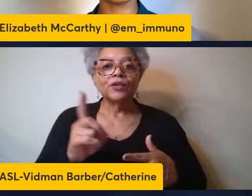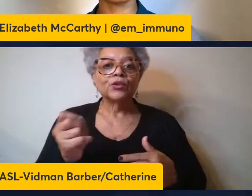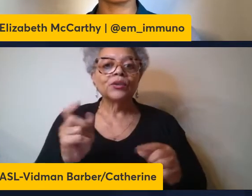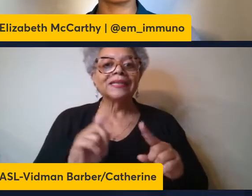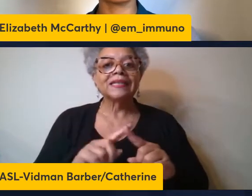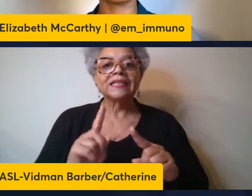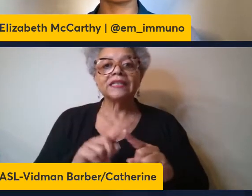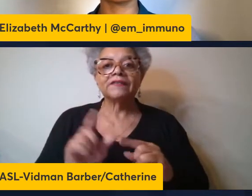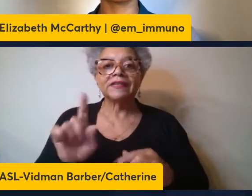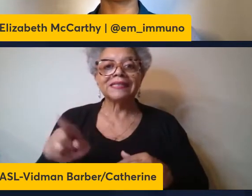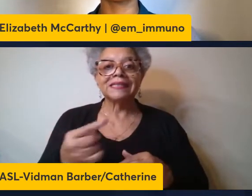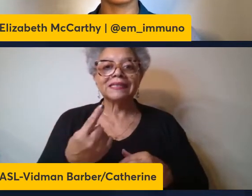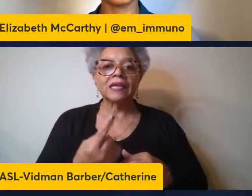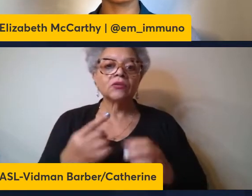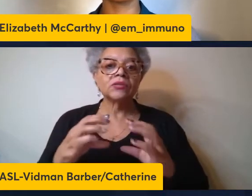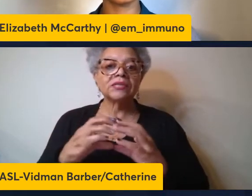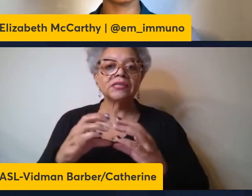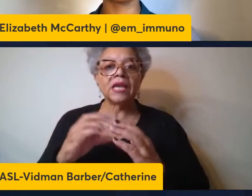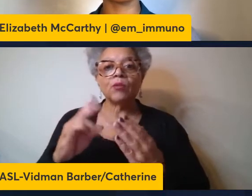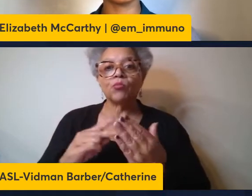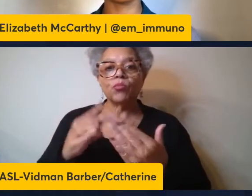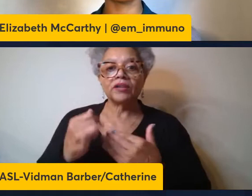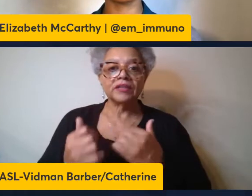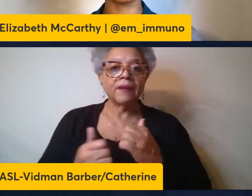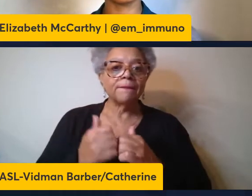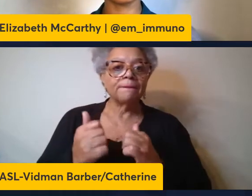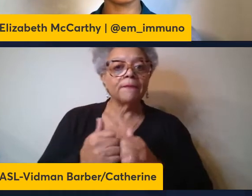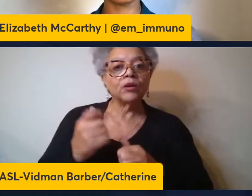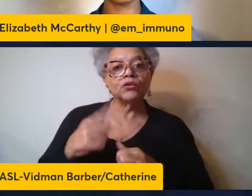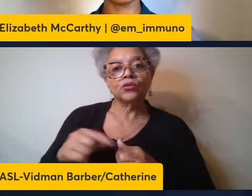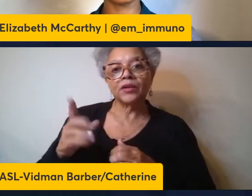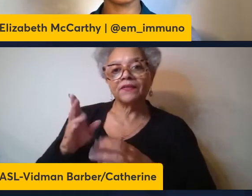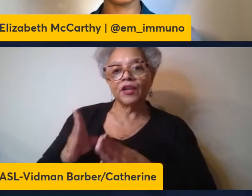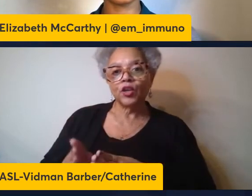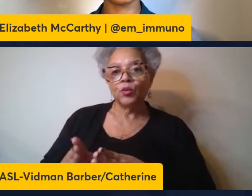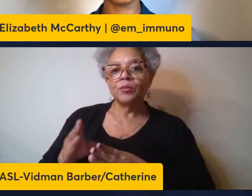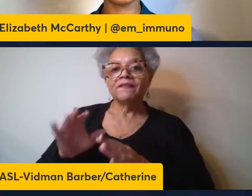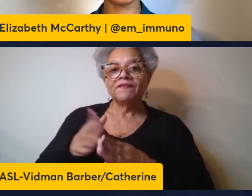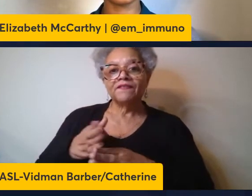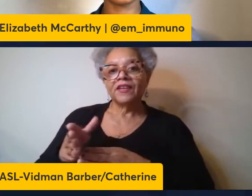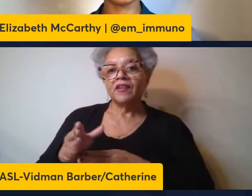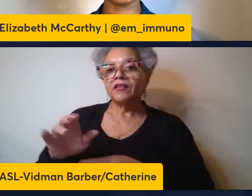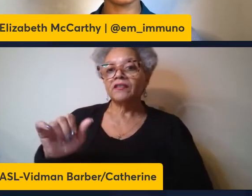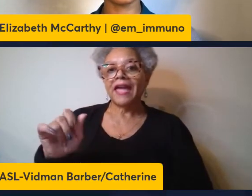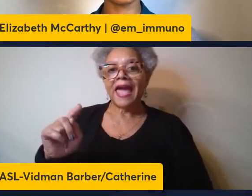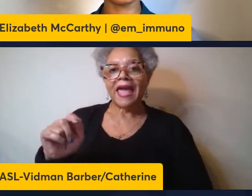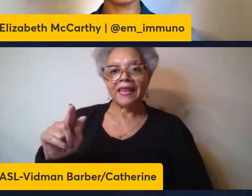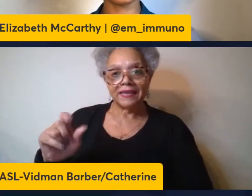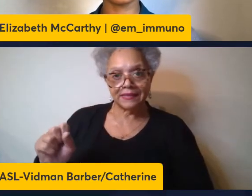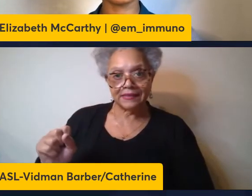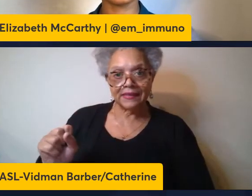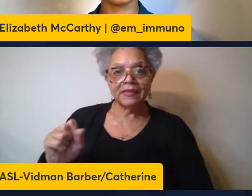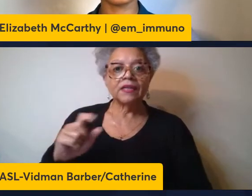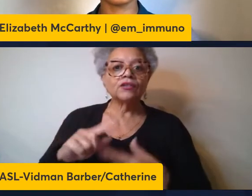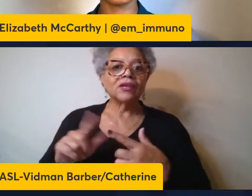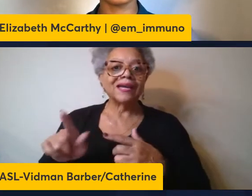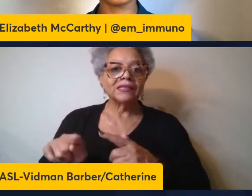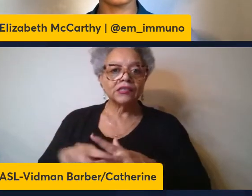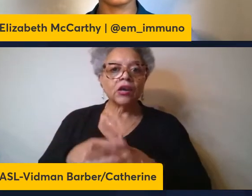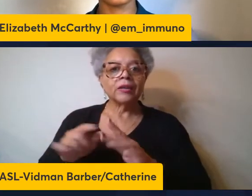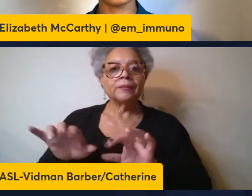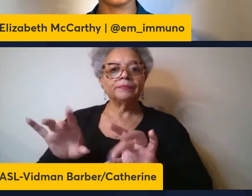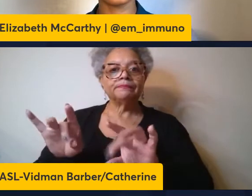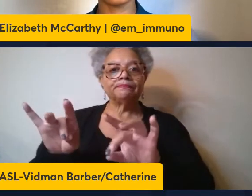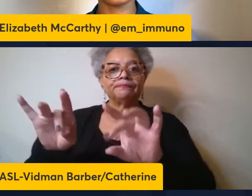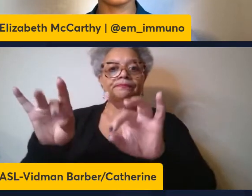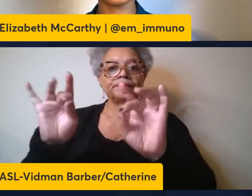sort of single cell projects. Most of them were human fetal atlasing things. And so I just started picking up the immunology side